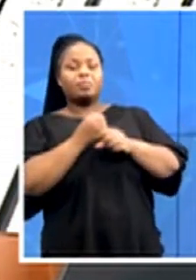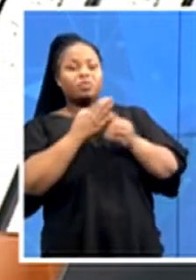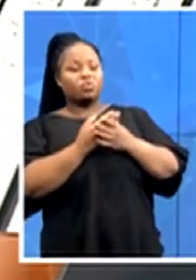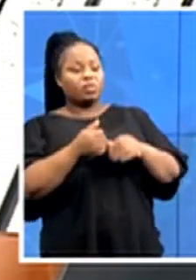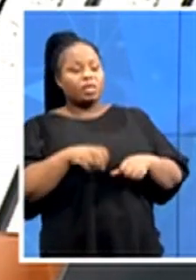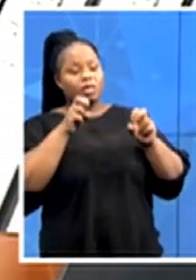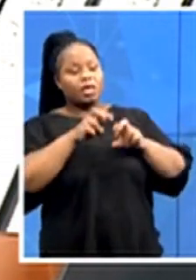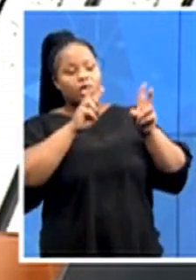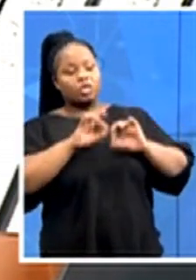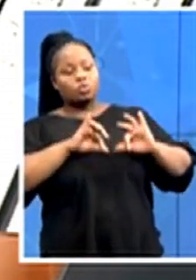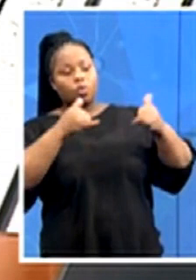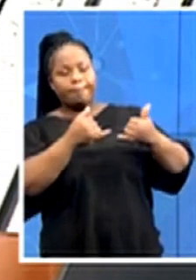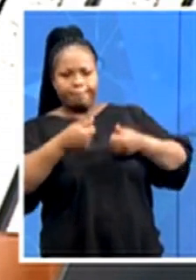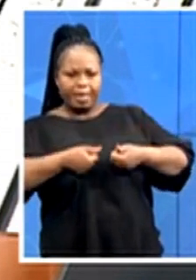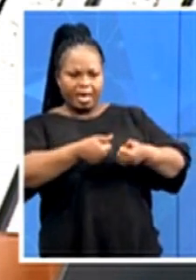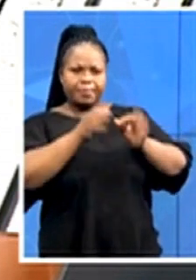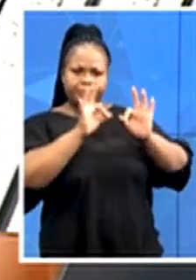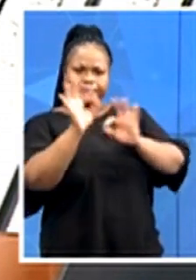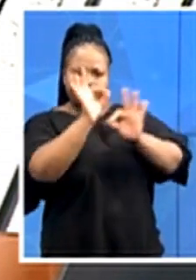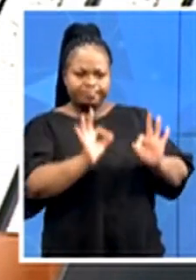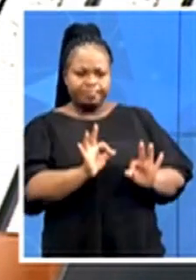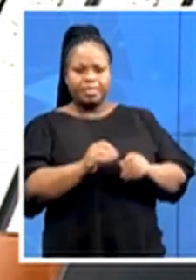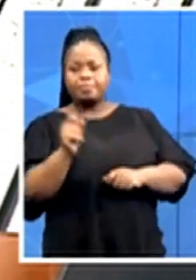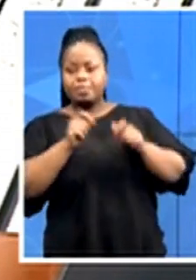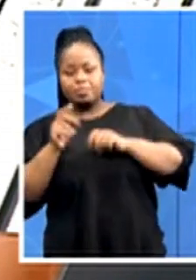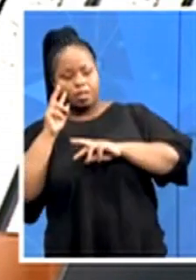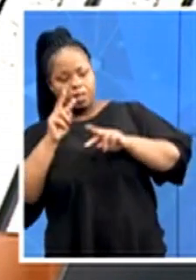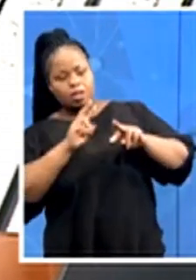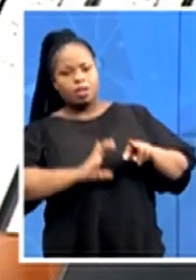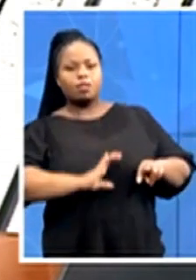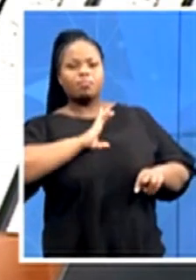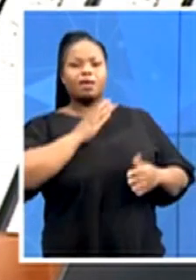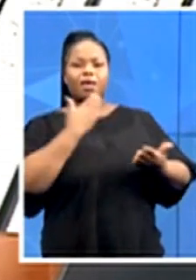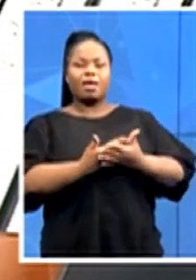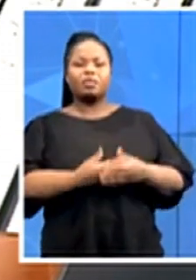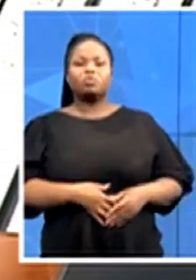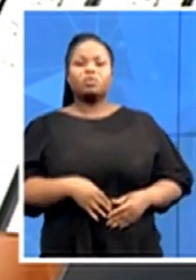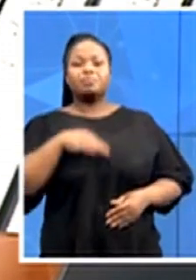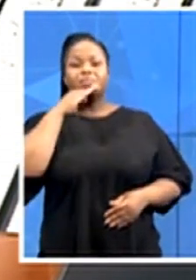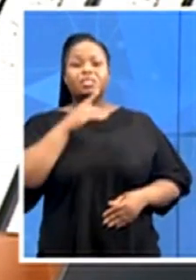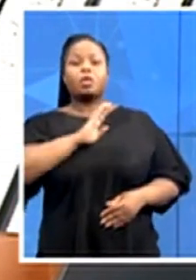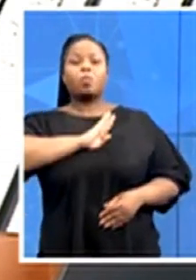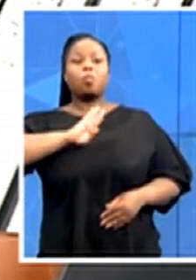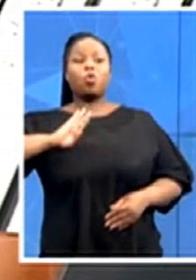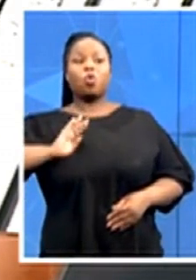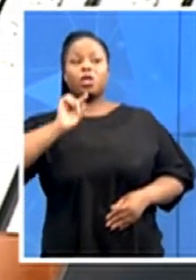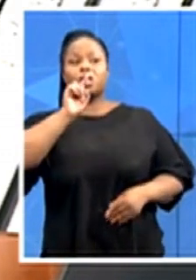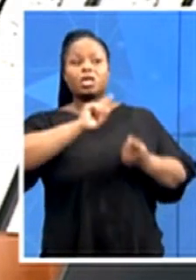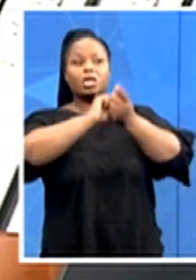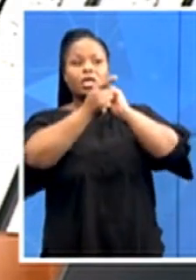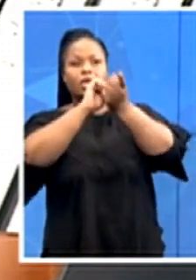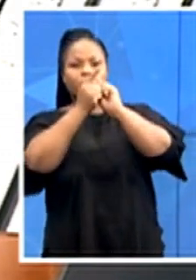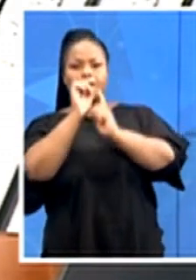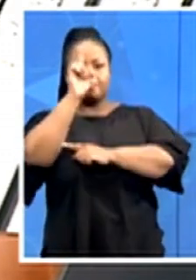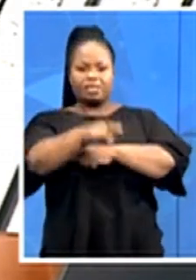ESCOM. This would require changes to ESCOM's board and its leadership. The board would